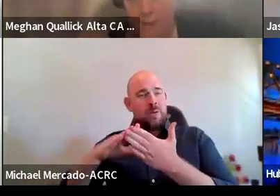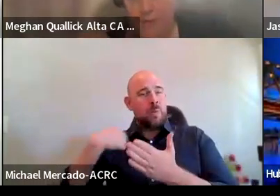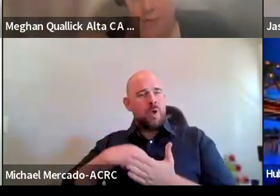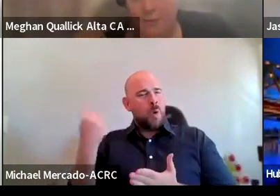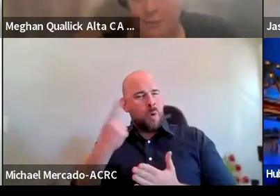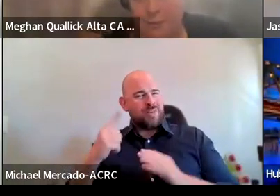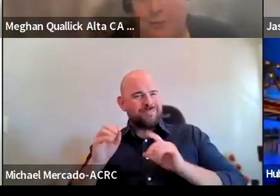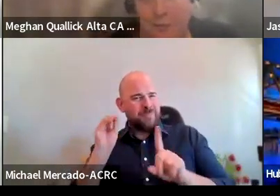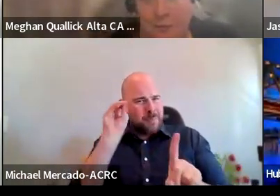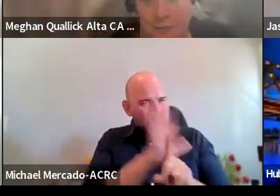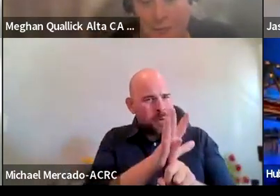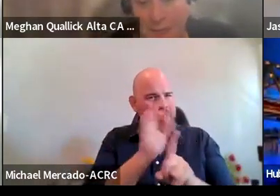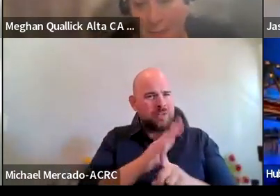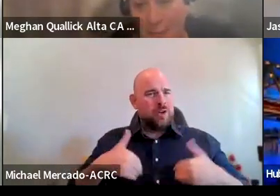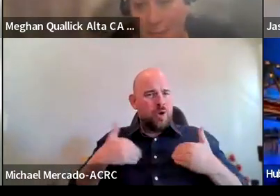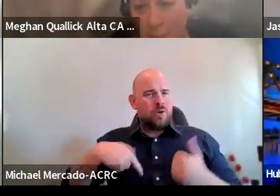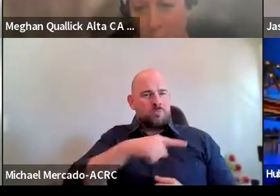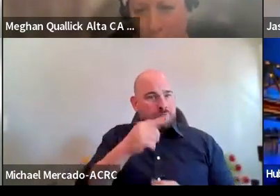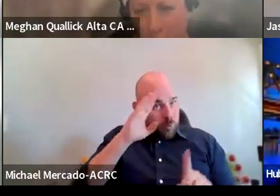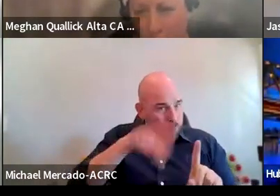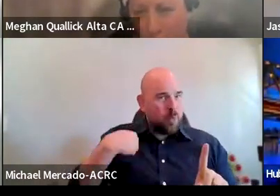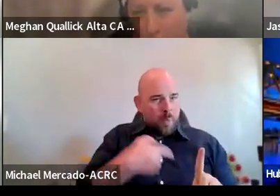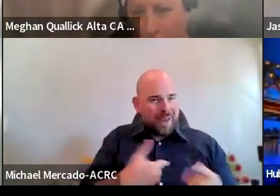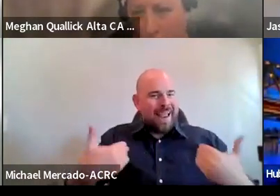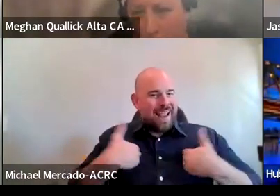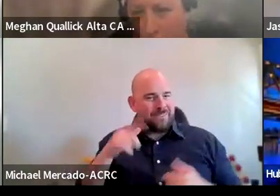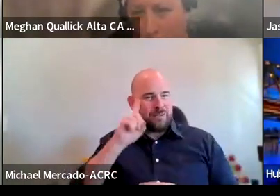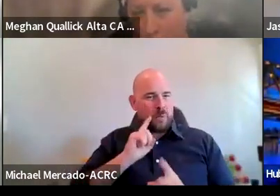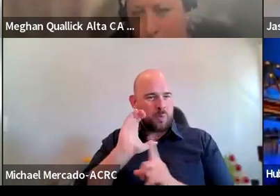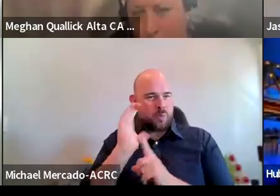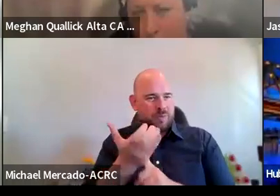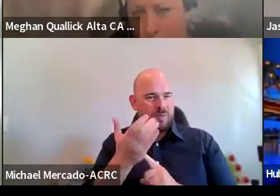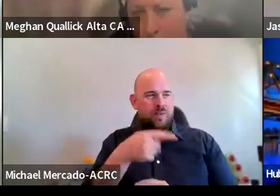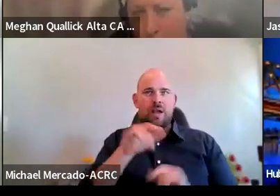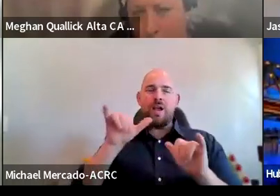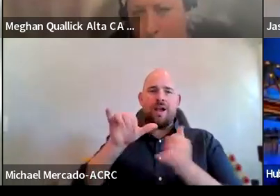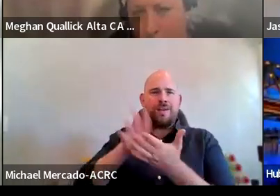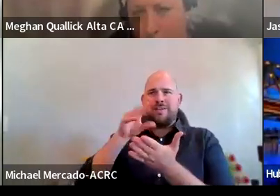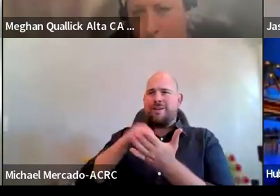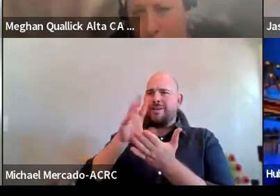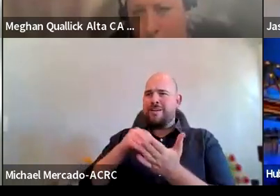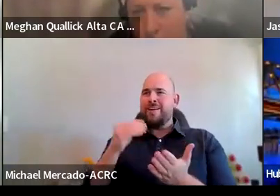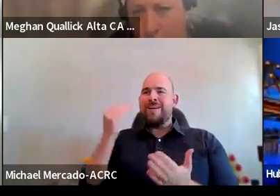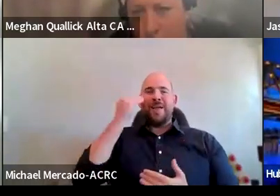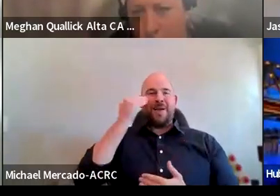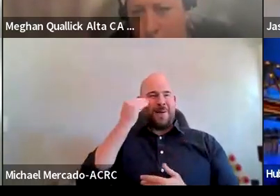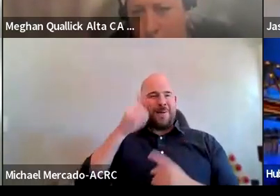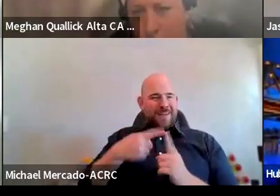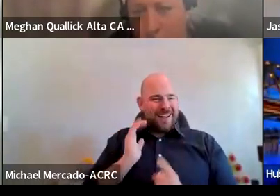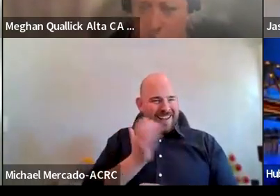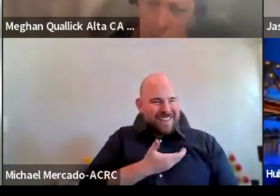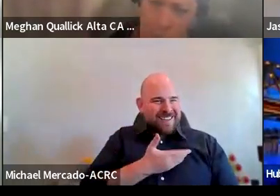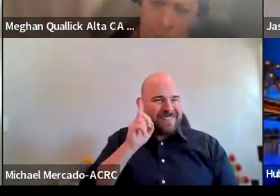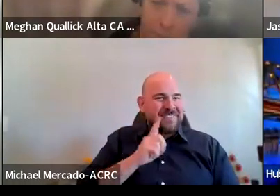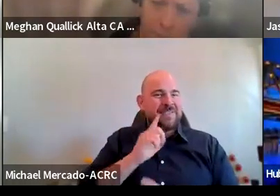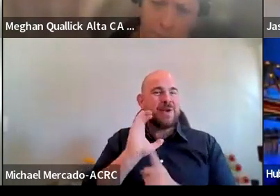Deaf and hard of hearing, the deaf and hard of hearing community has culture, as we've mentioned, and so this would provide them the opportunity